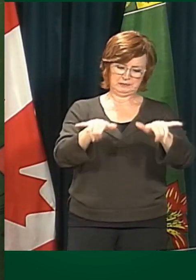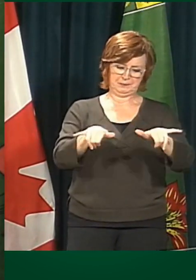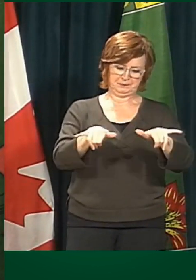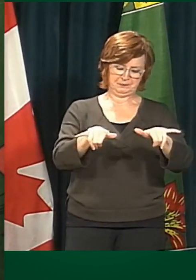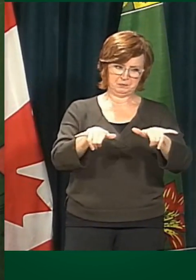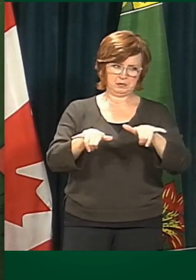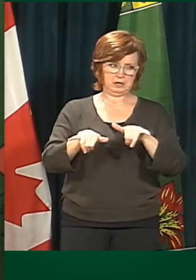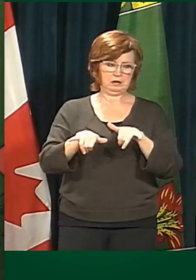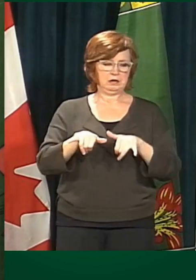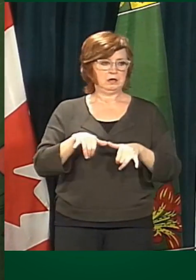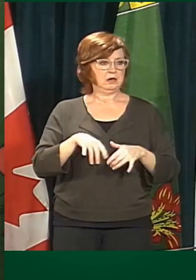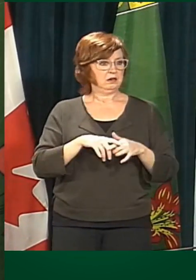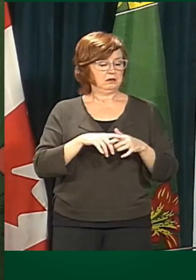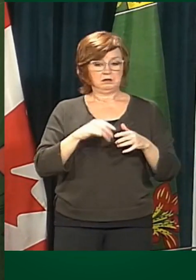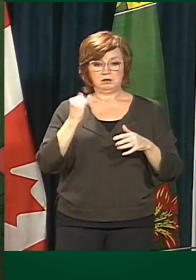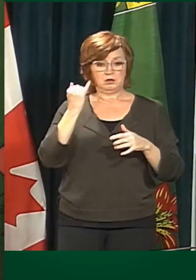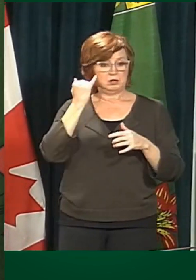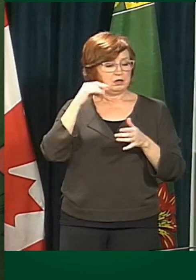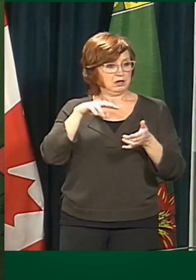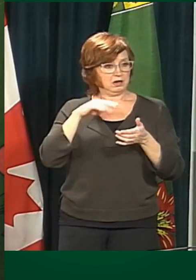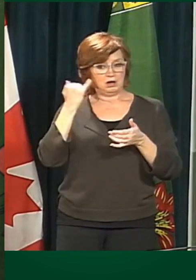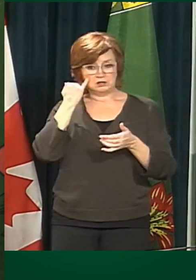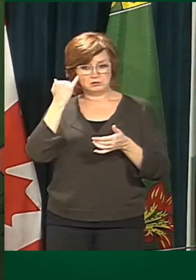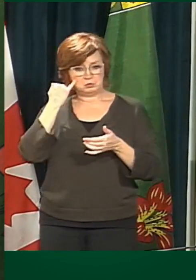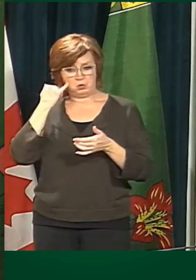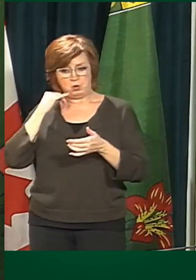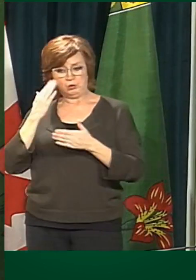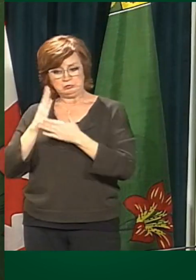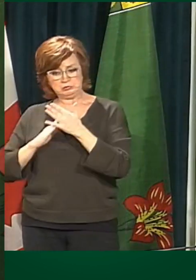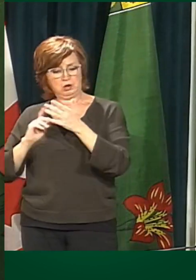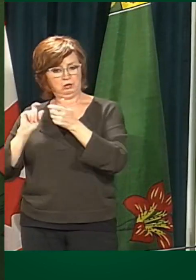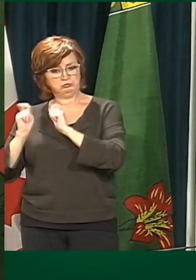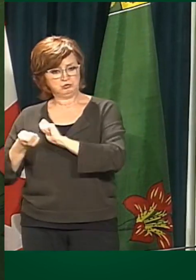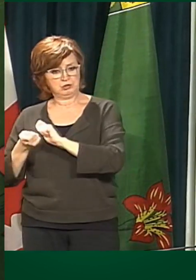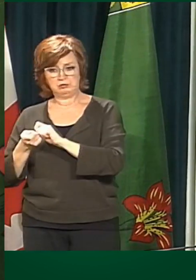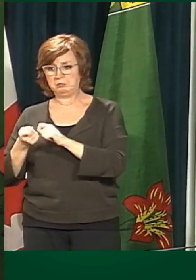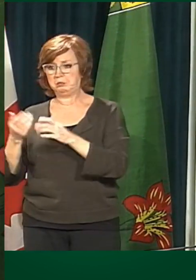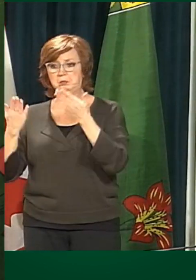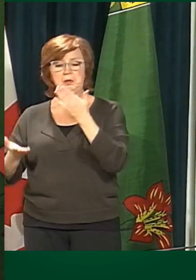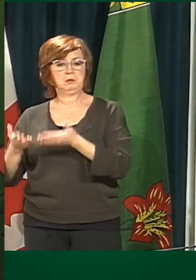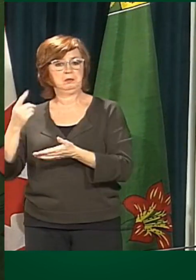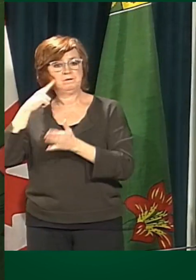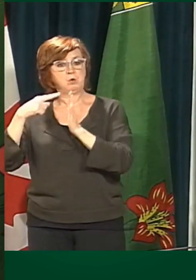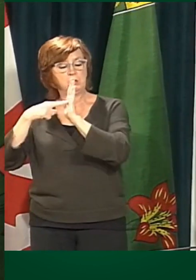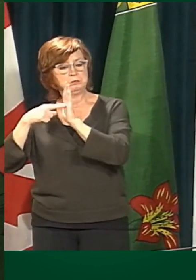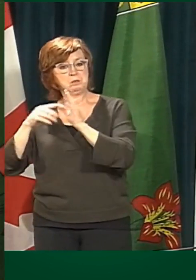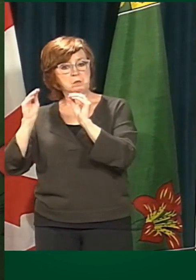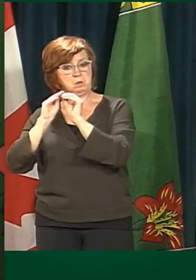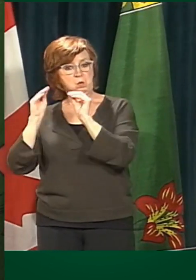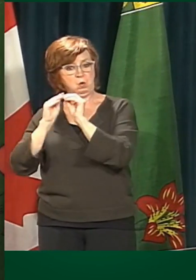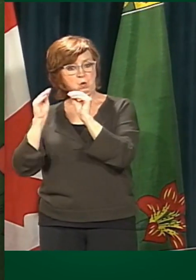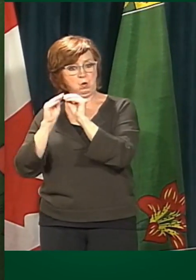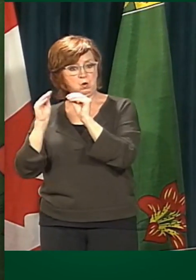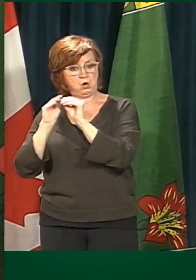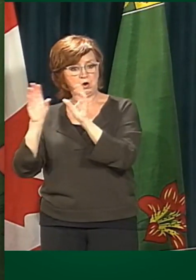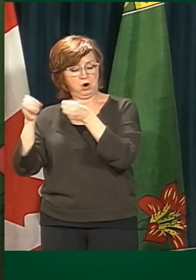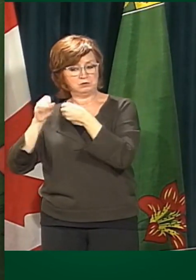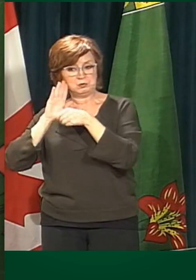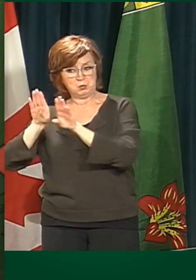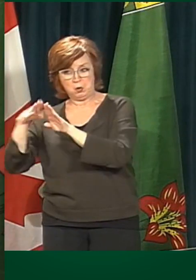permissible. So what that means is that, right now, physical distancing is important when we're out and about.